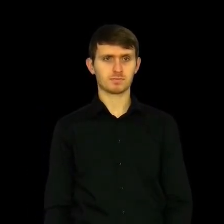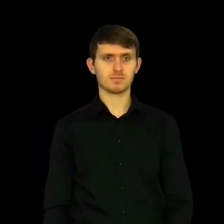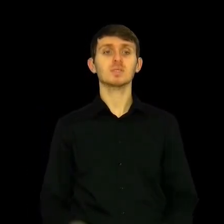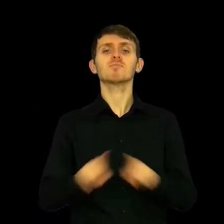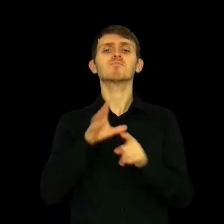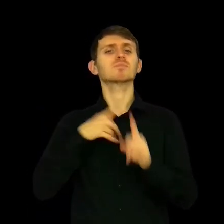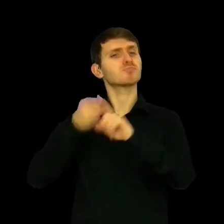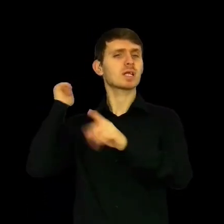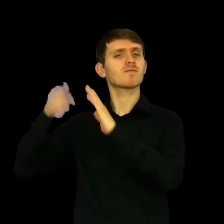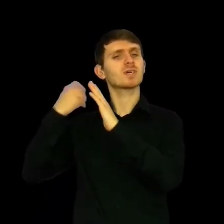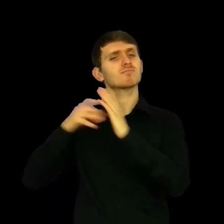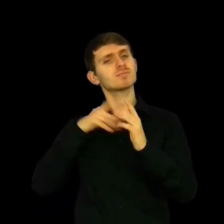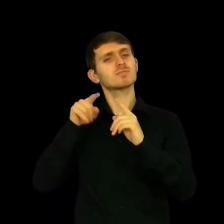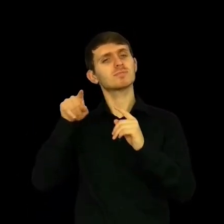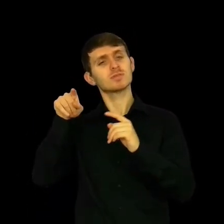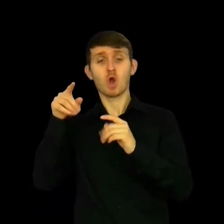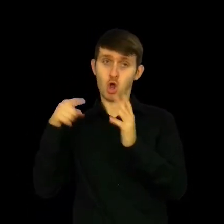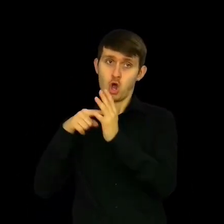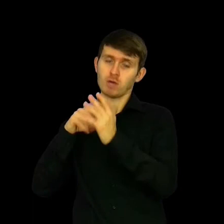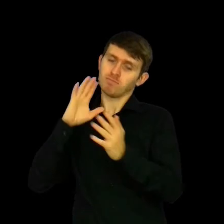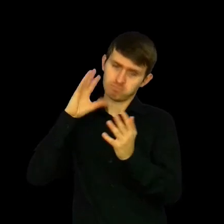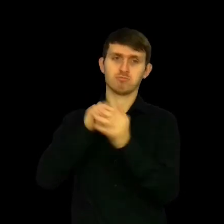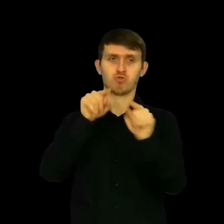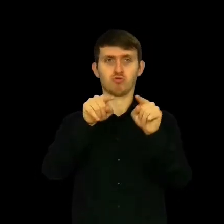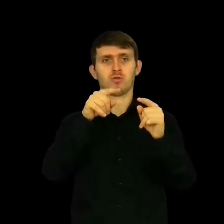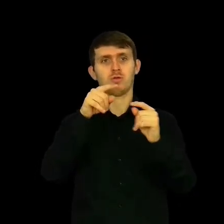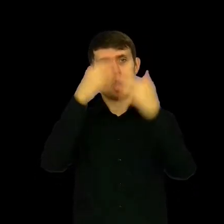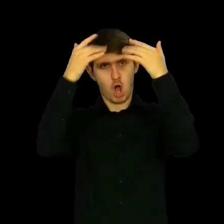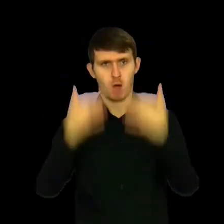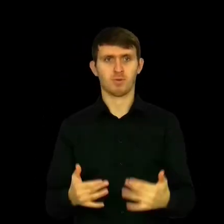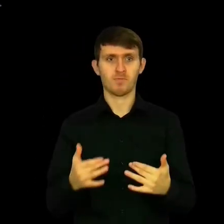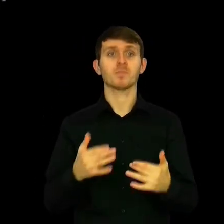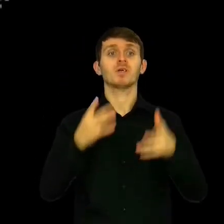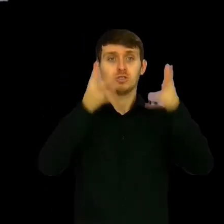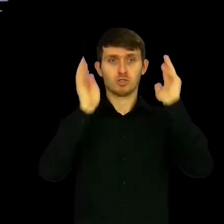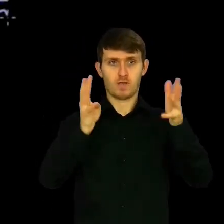and contrast a little bit, let's do it the traditional way.